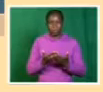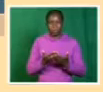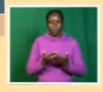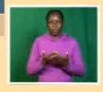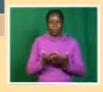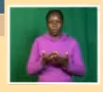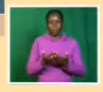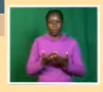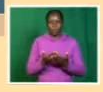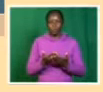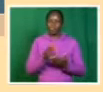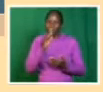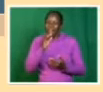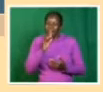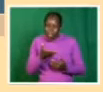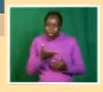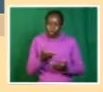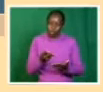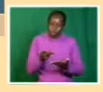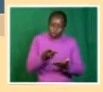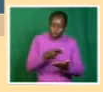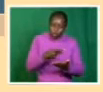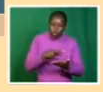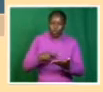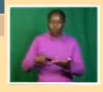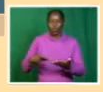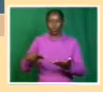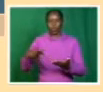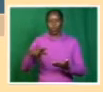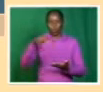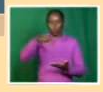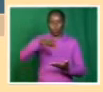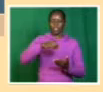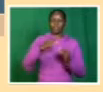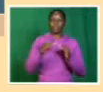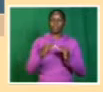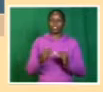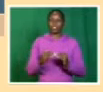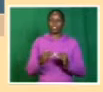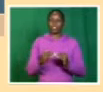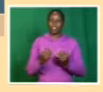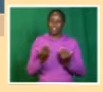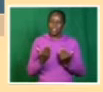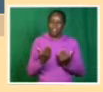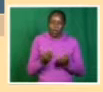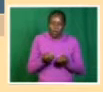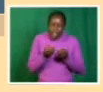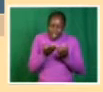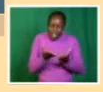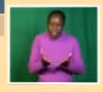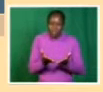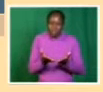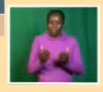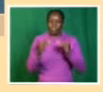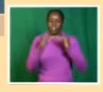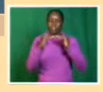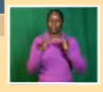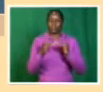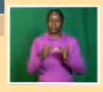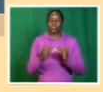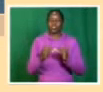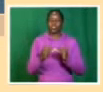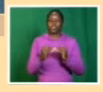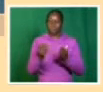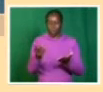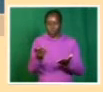cases you were asked to draw the graph of quadratic functions, and you'll be given this quadratic function